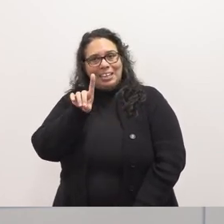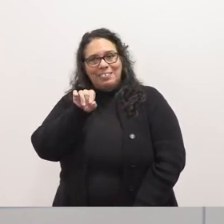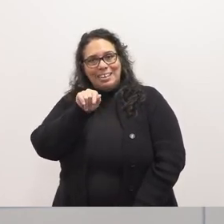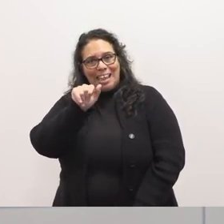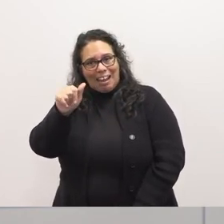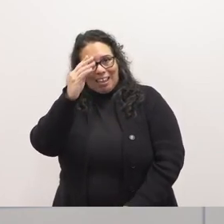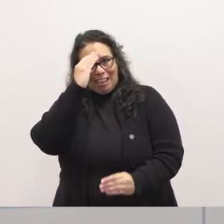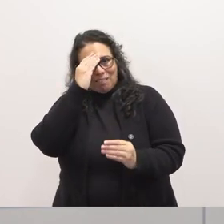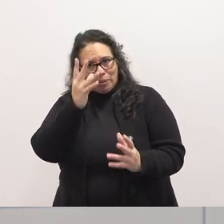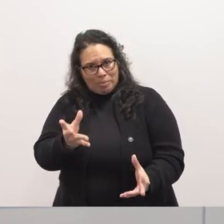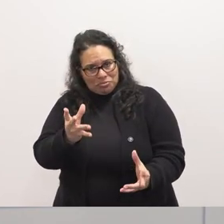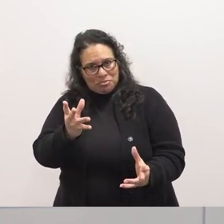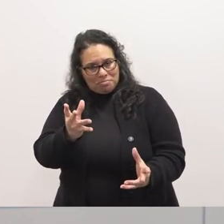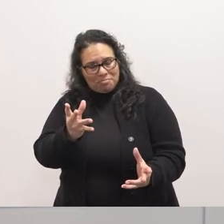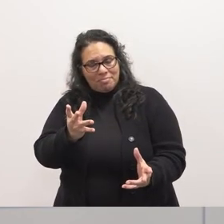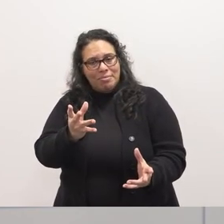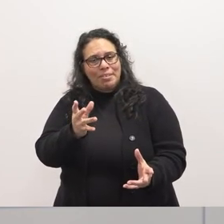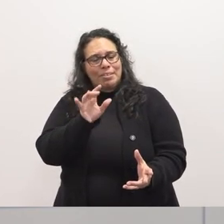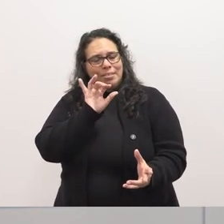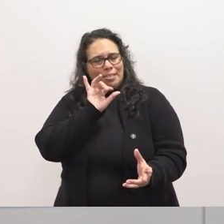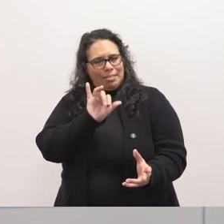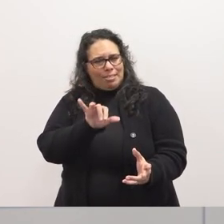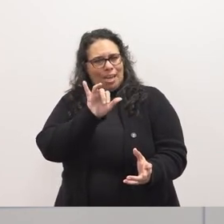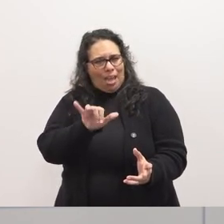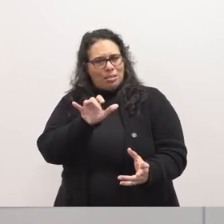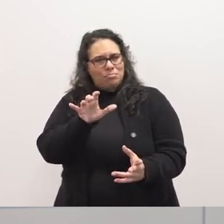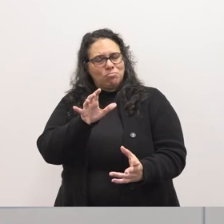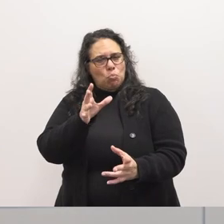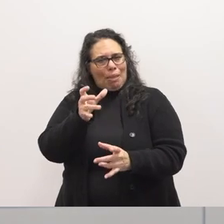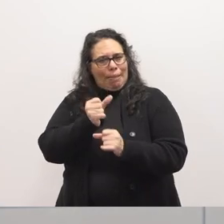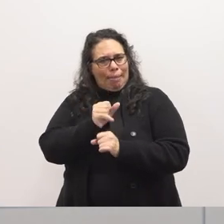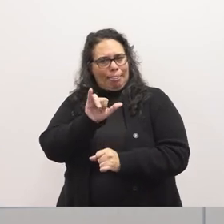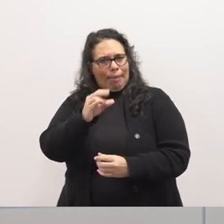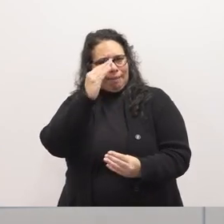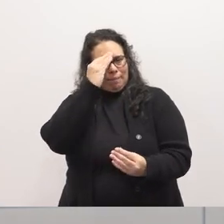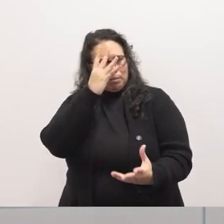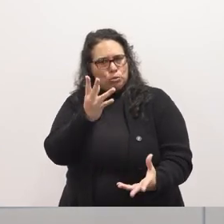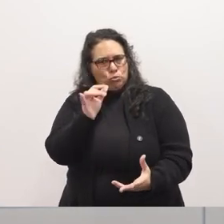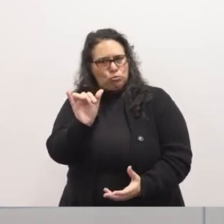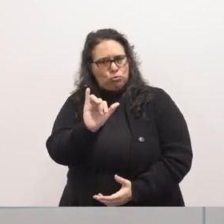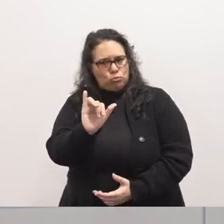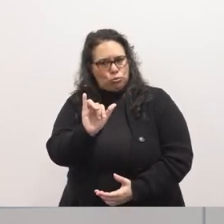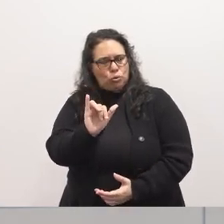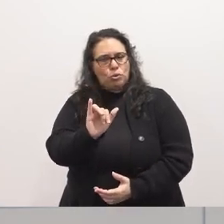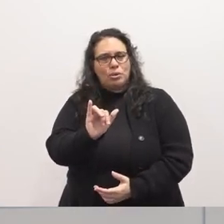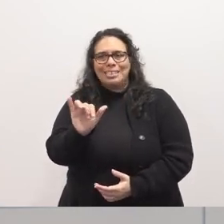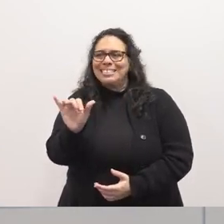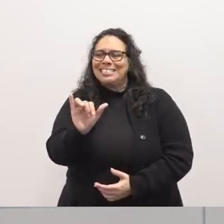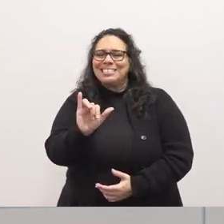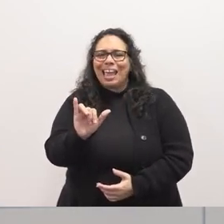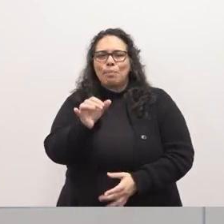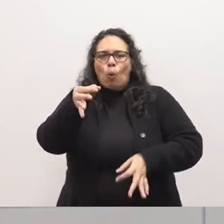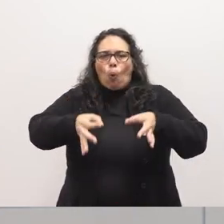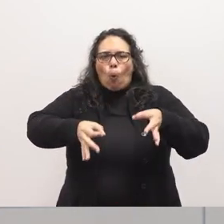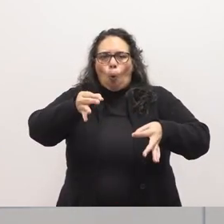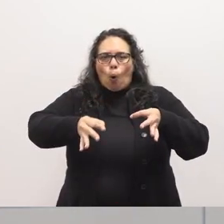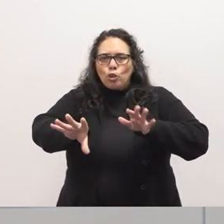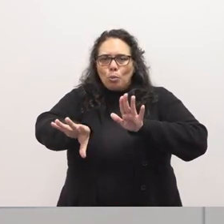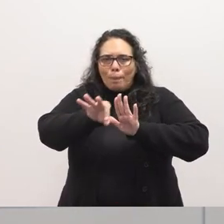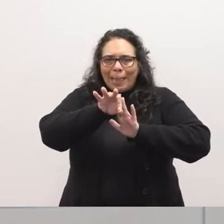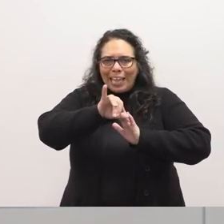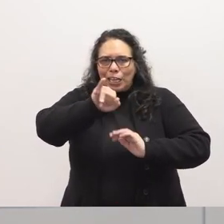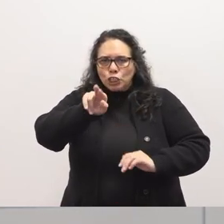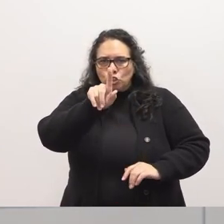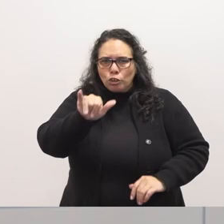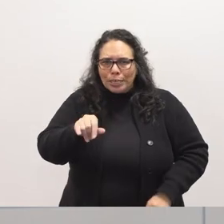information, qualitative data that we get as well. Just like when you pick juries, you look at people and you say, I